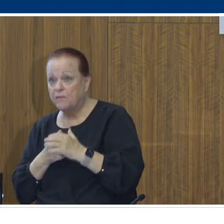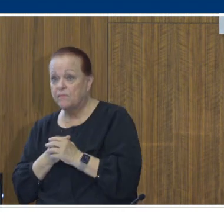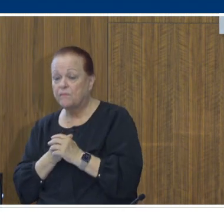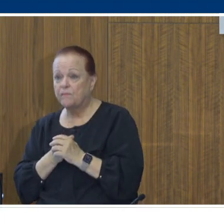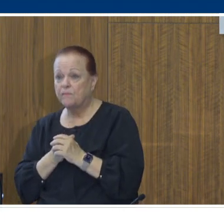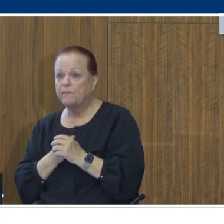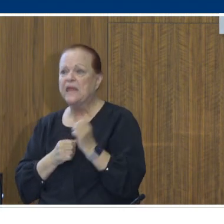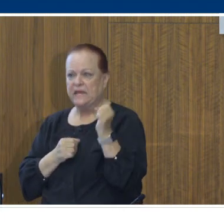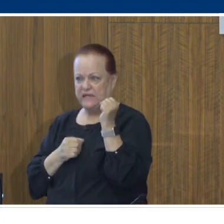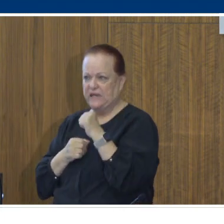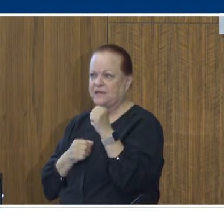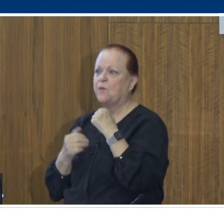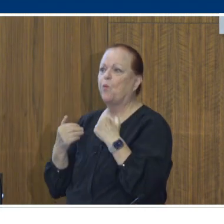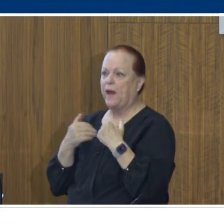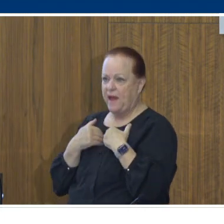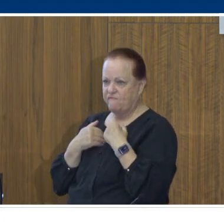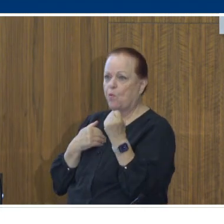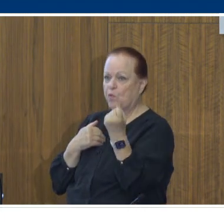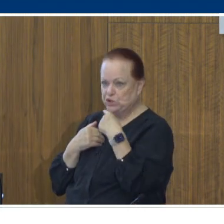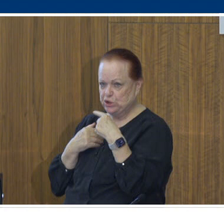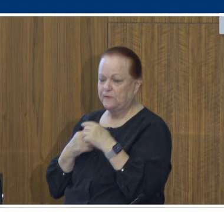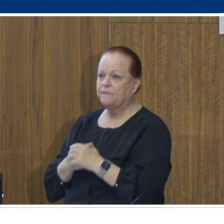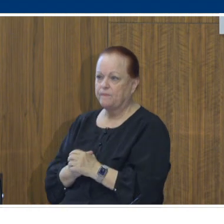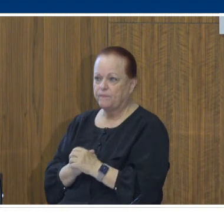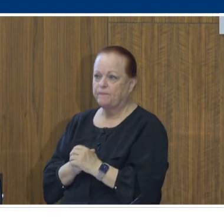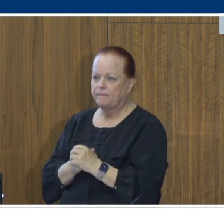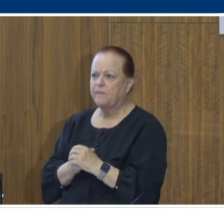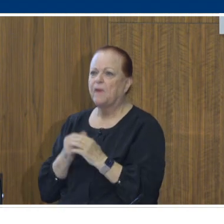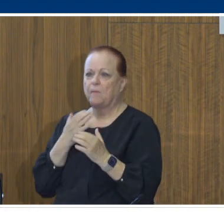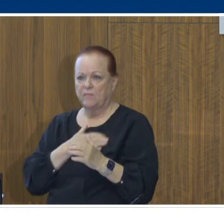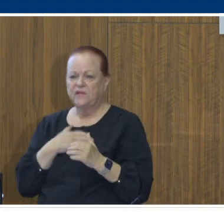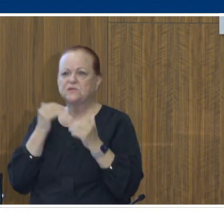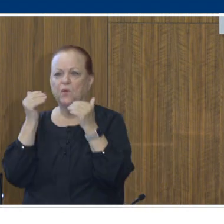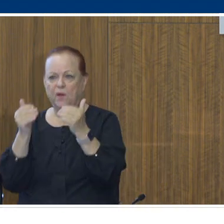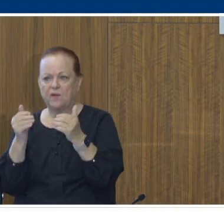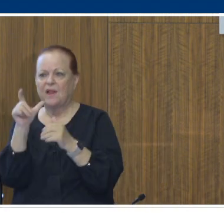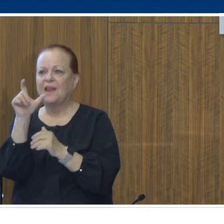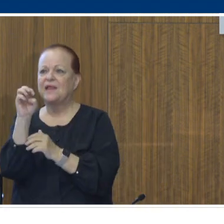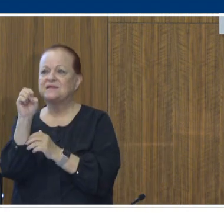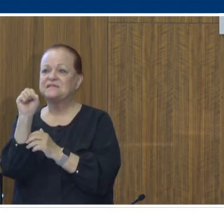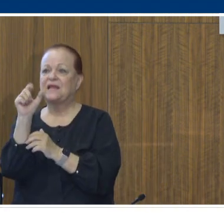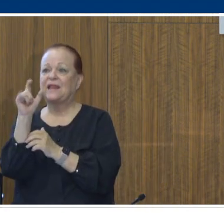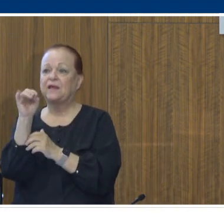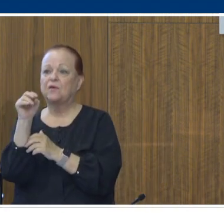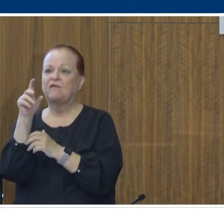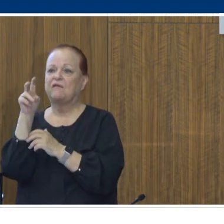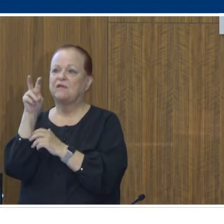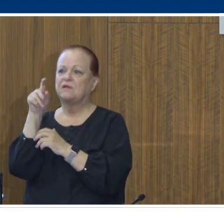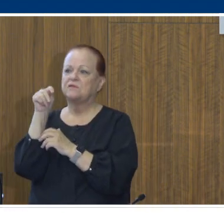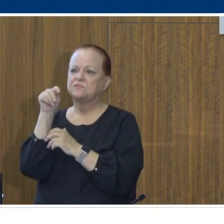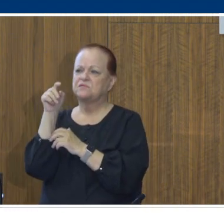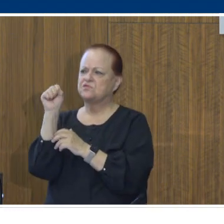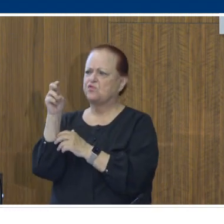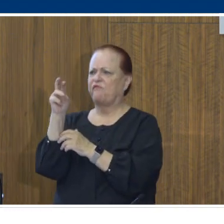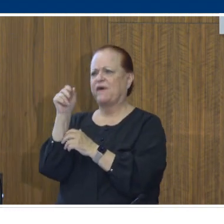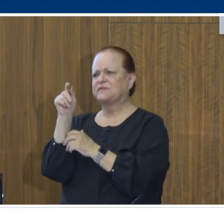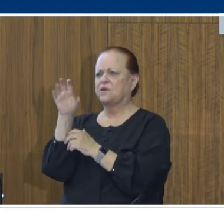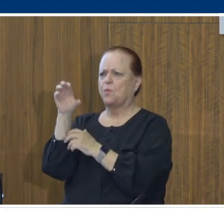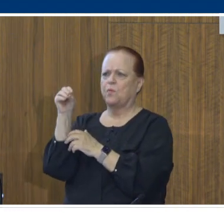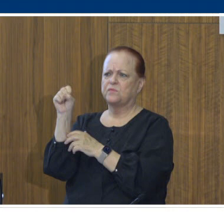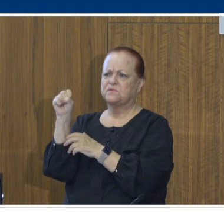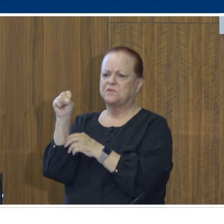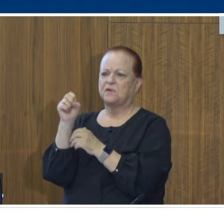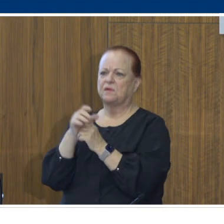Yes, I am, and we do have a question. Please go ahead, The line operator. of Leslie Velasco. Please go ahead.